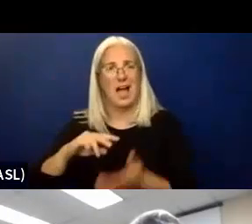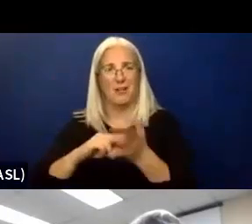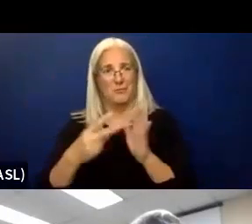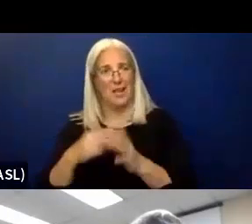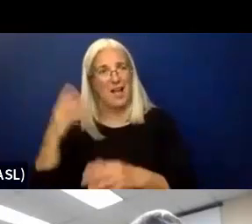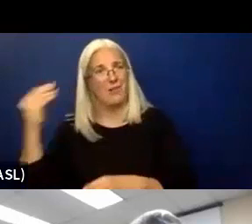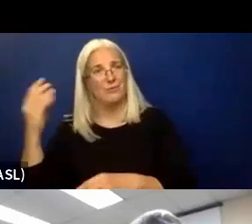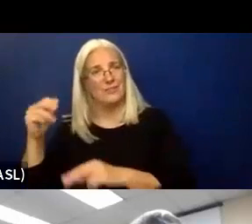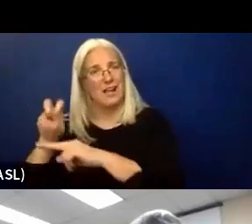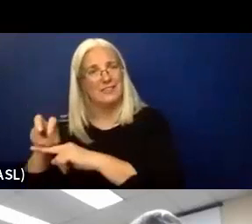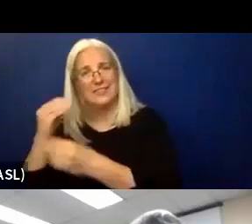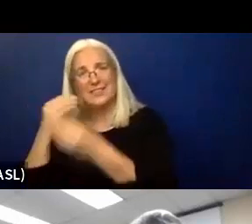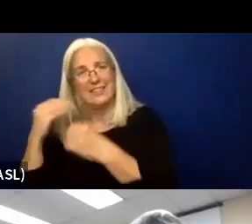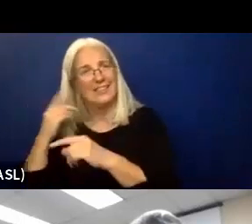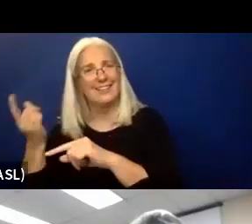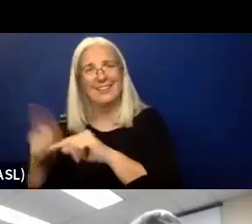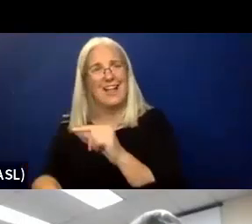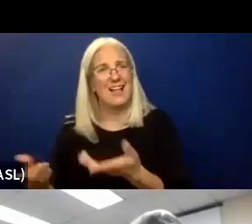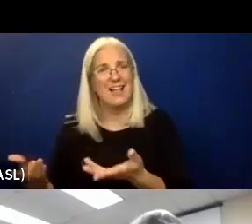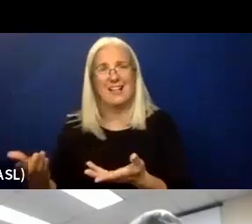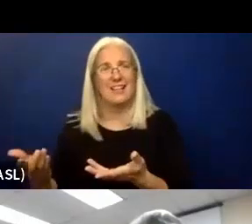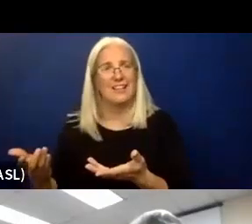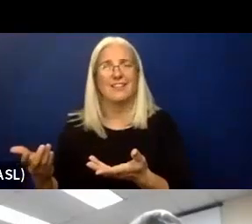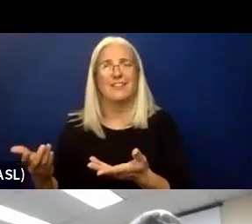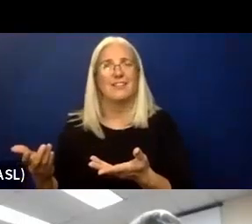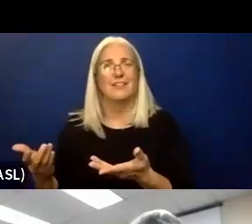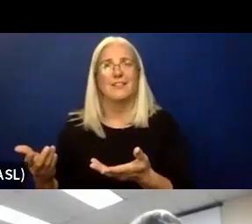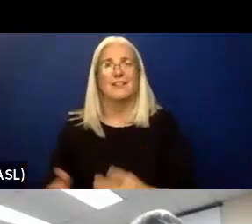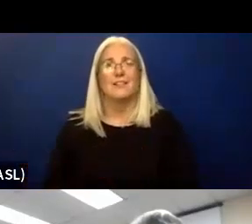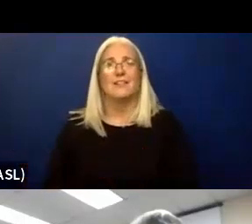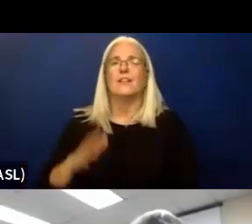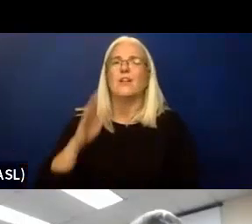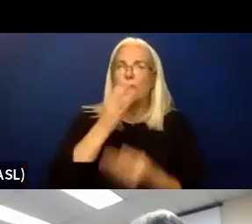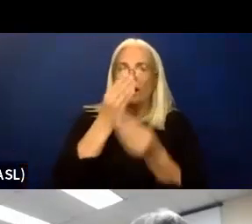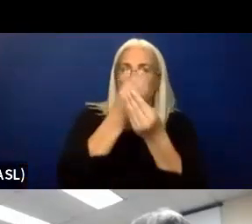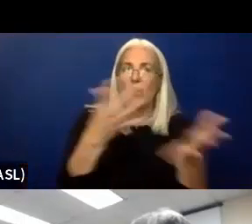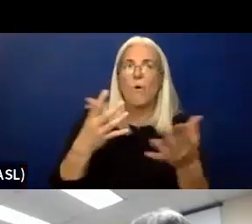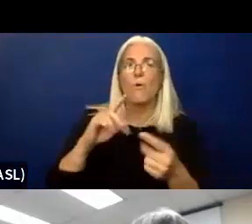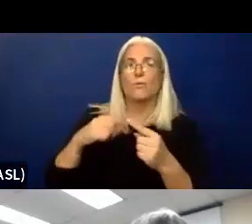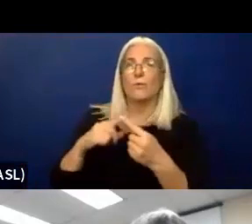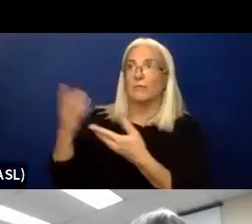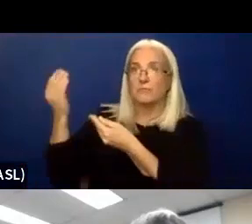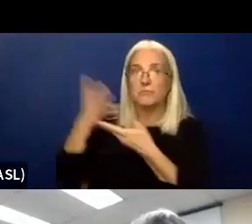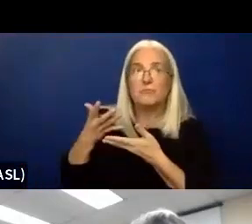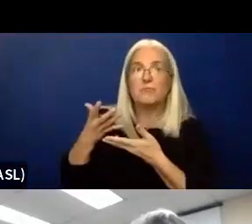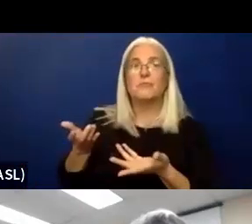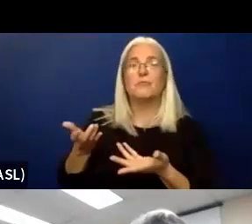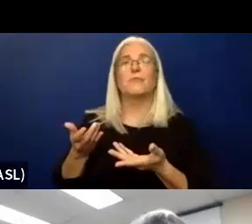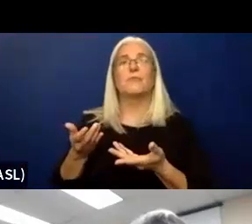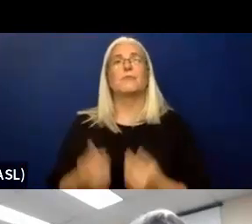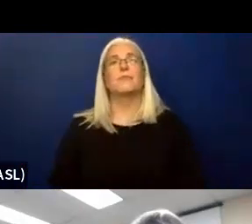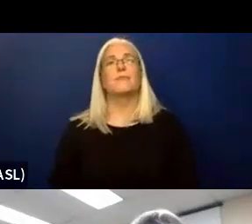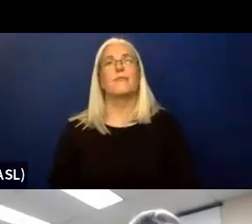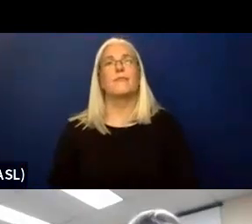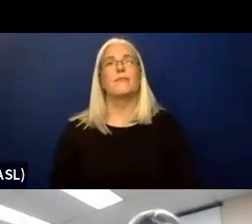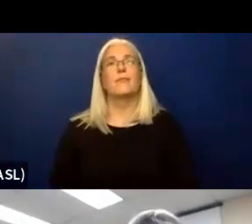our situation. And we will report back on what our discussions with the state are. I do want to remind everybody, however,